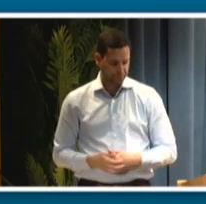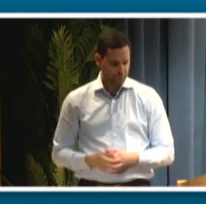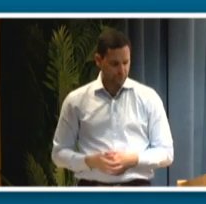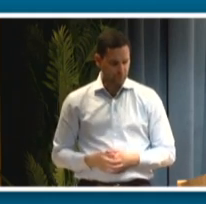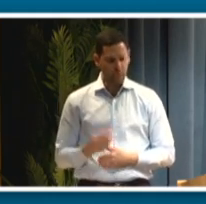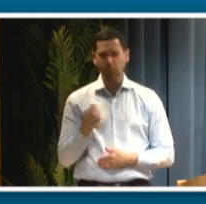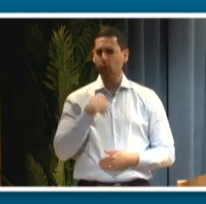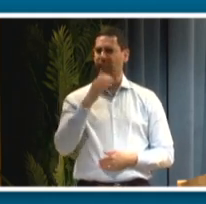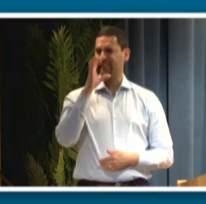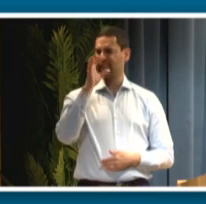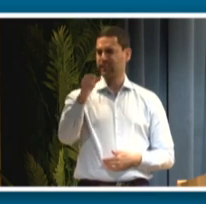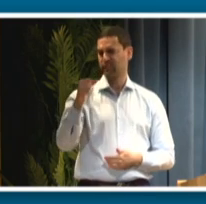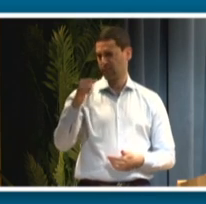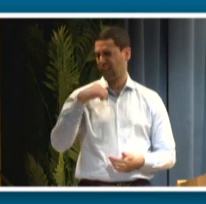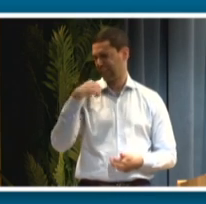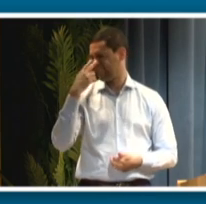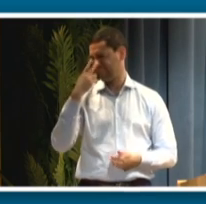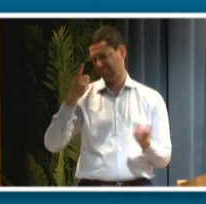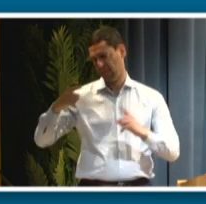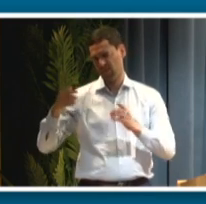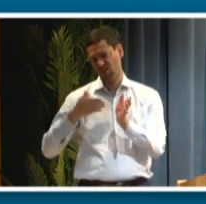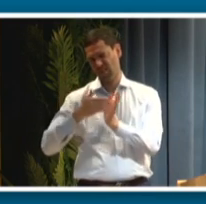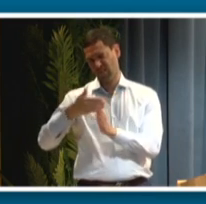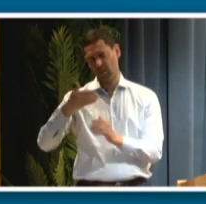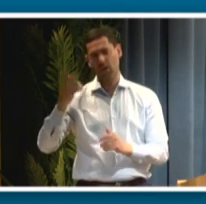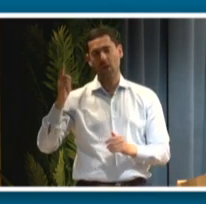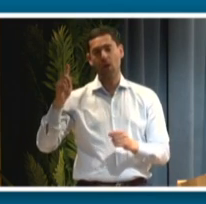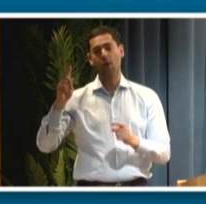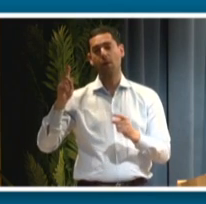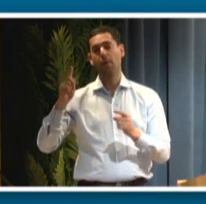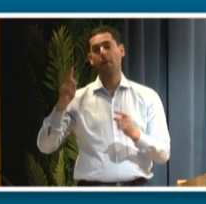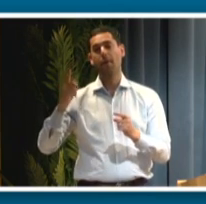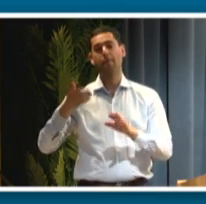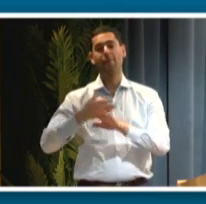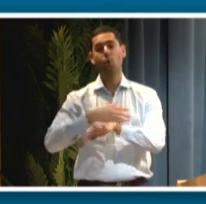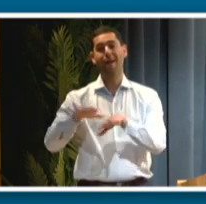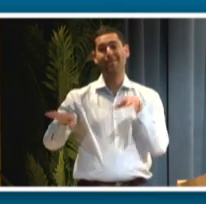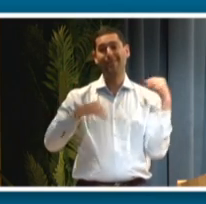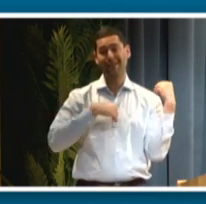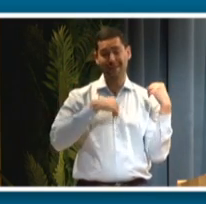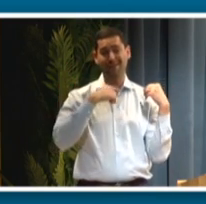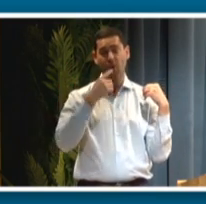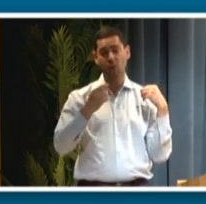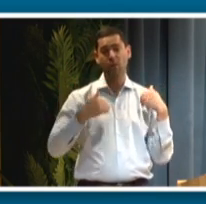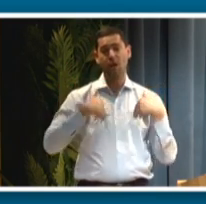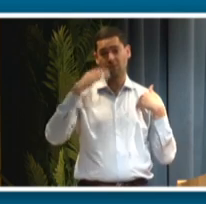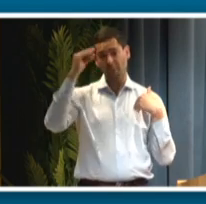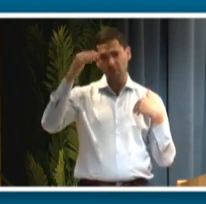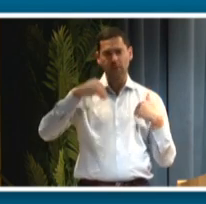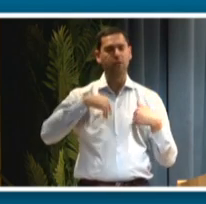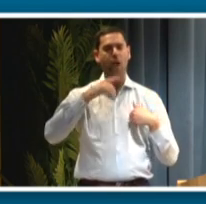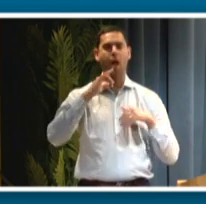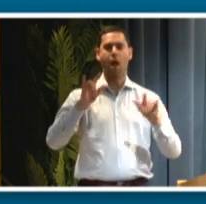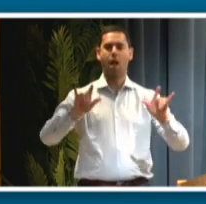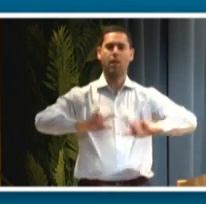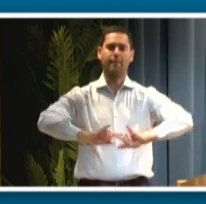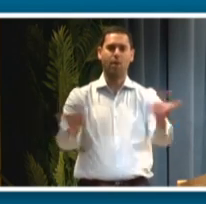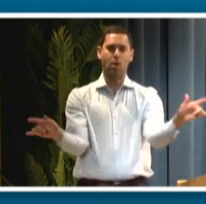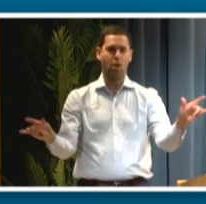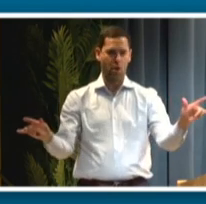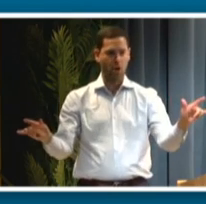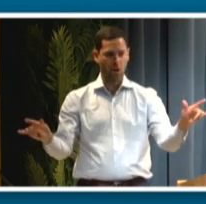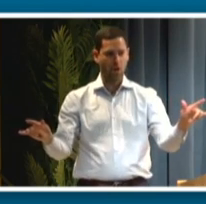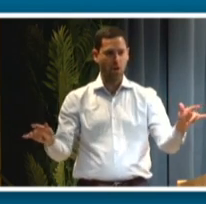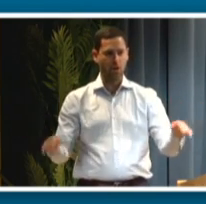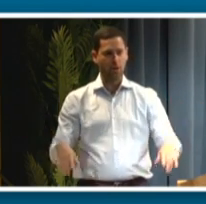many times, right? Before I leave, especially when I'm talking to young boys, I'm like, yo, I love y'all. Mm. And you just watch and you see, or I'll single one